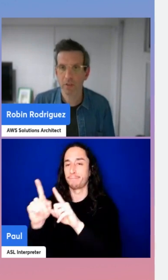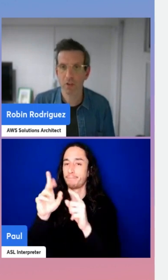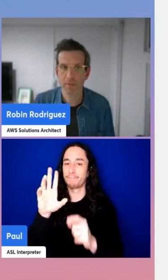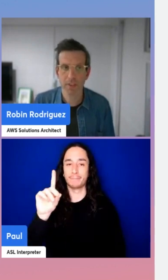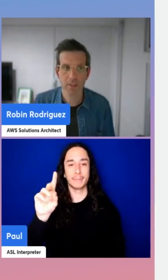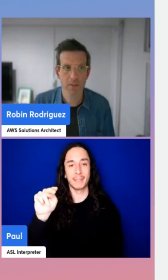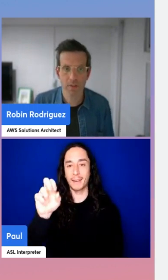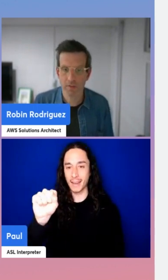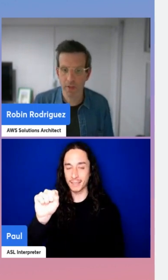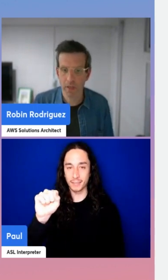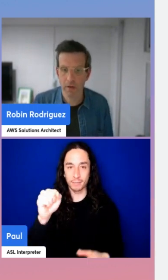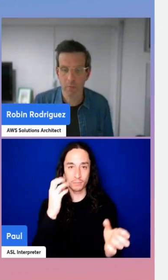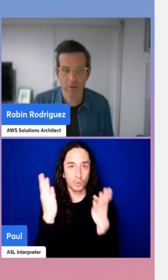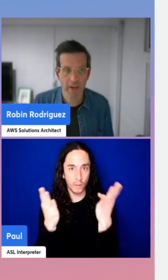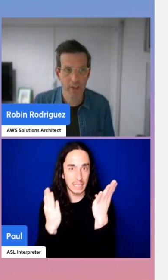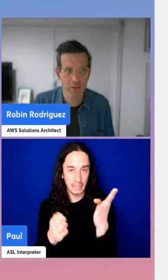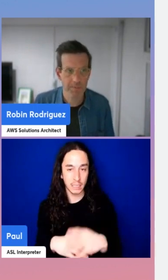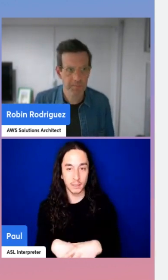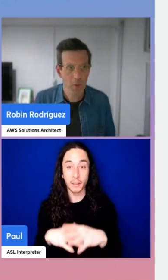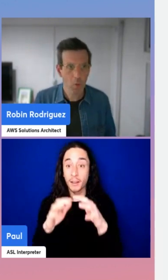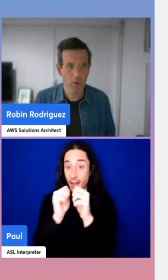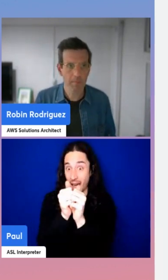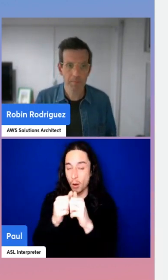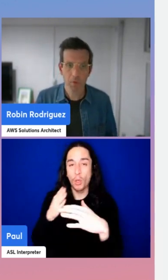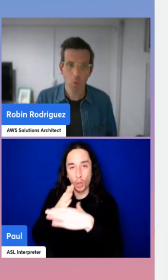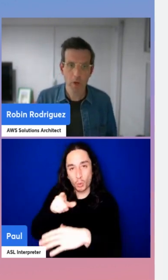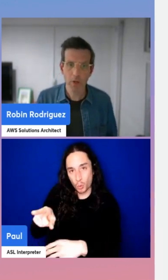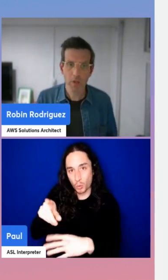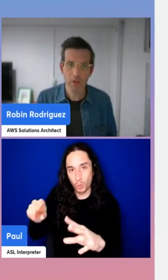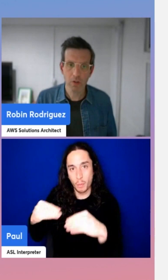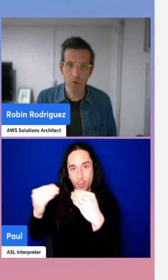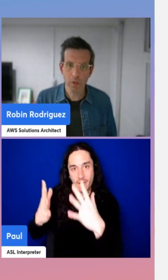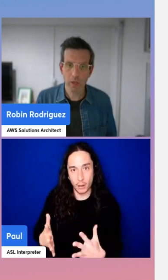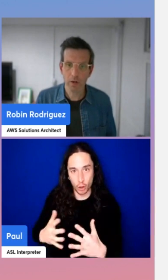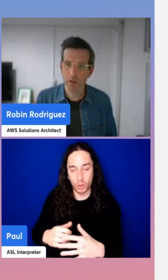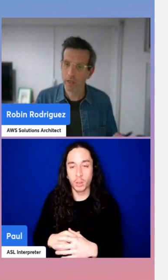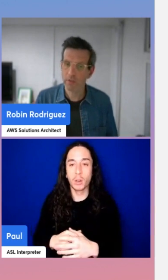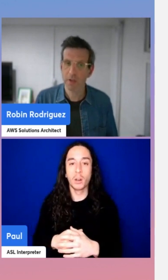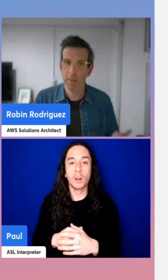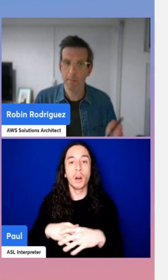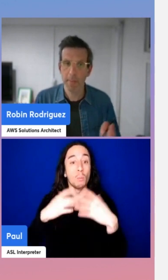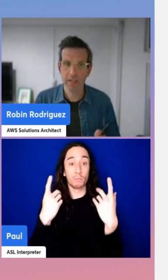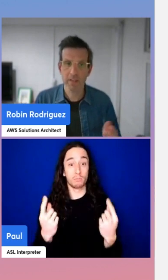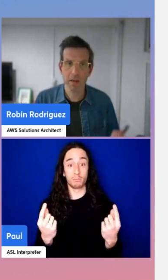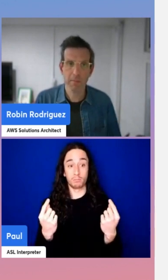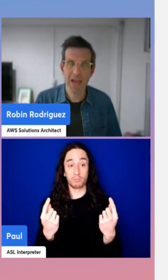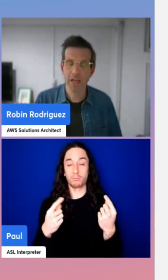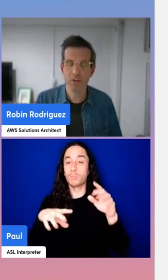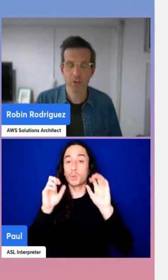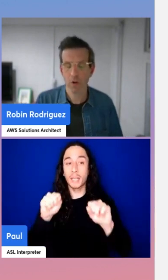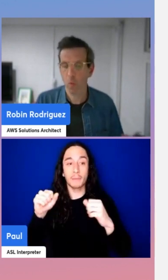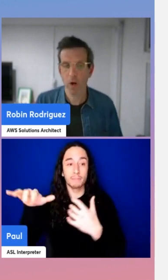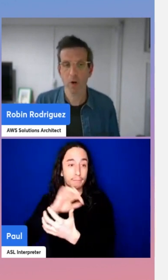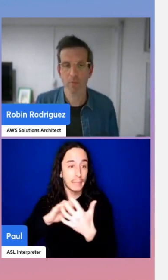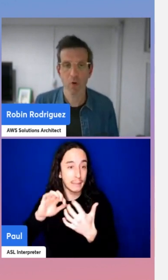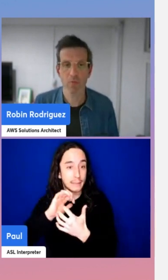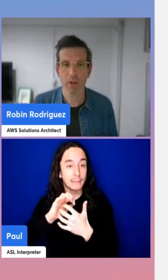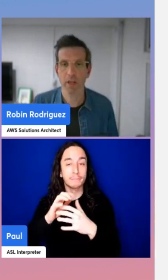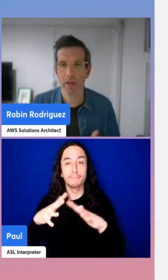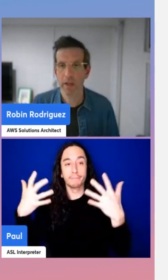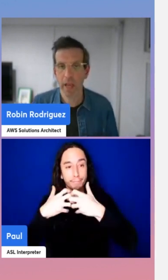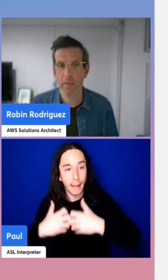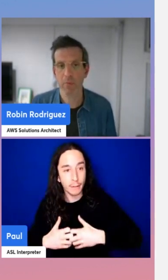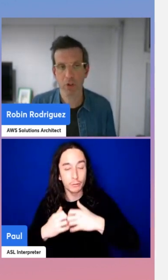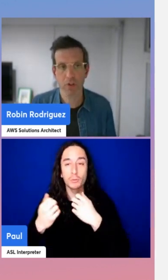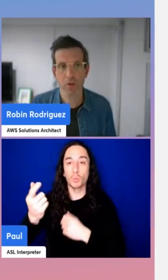DNS services via providers. Well, what you can do here is mix and match where